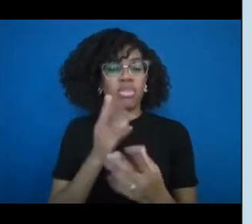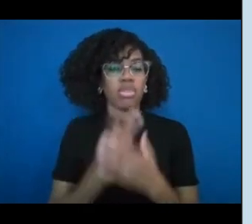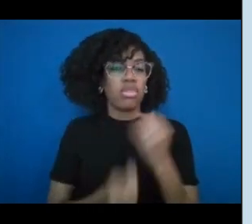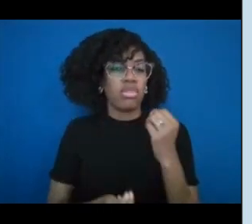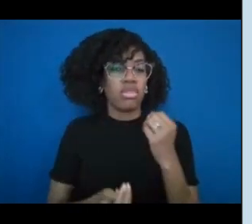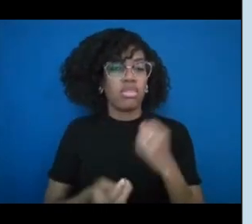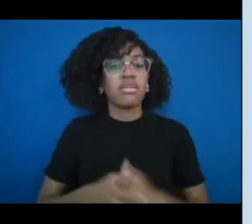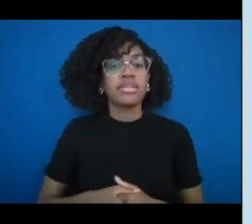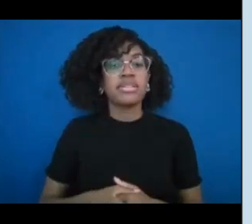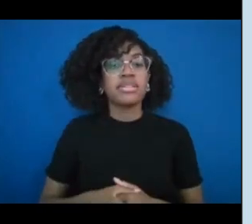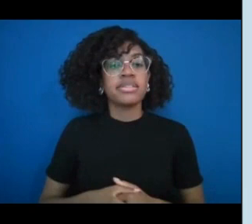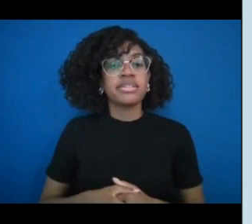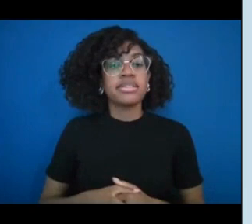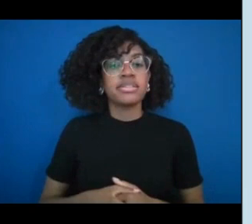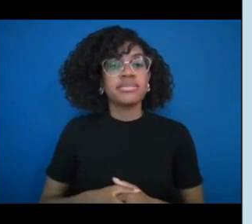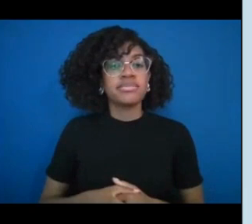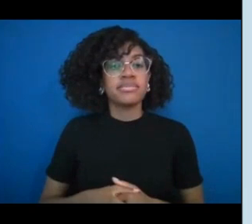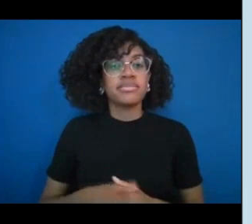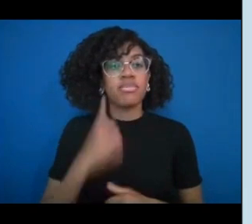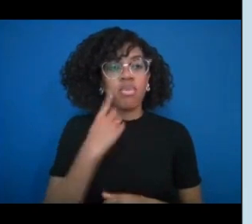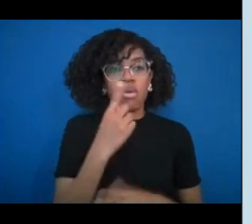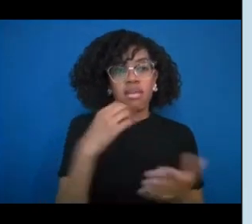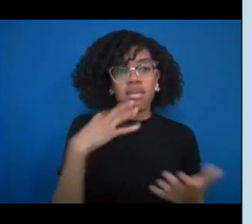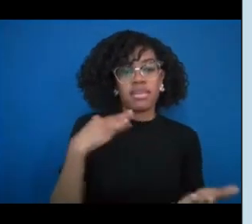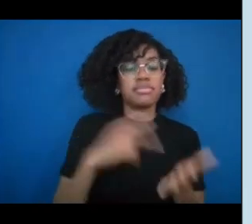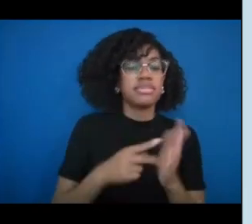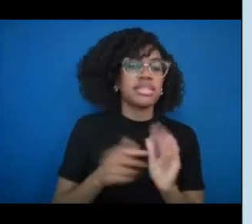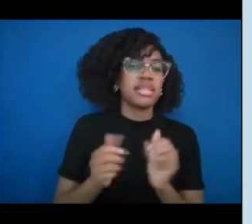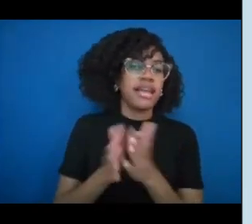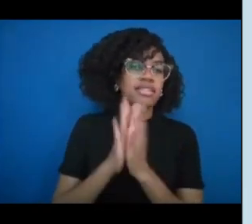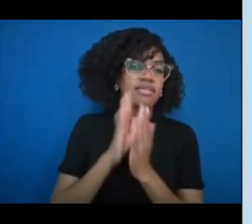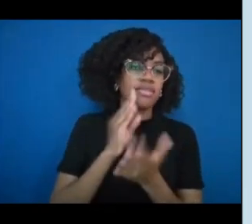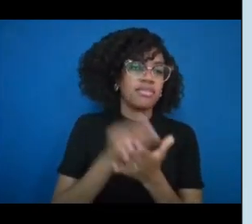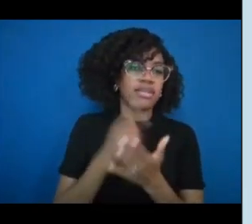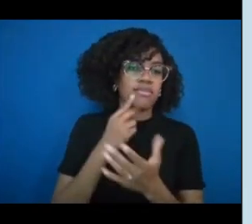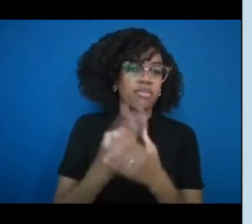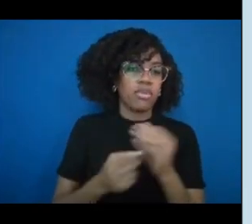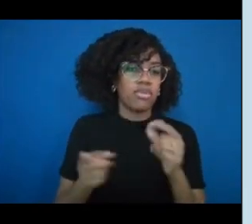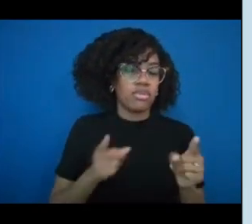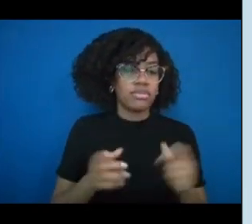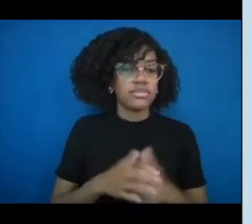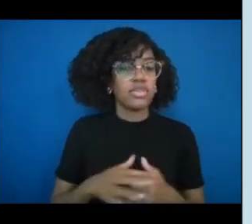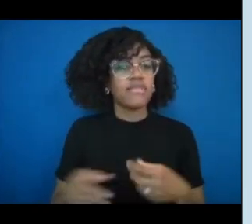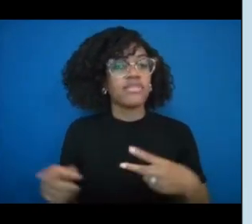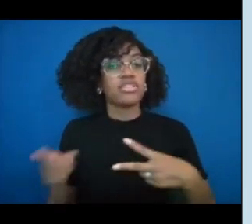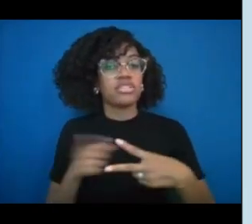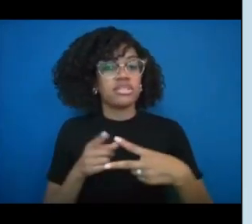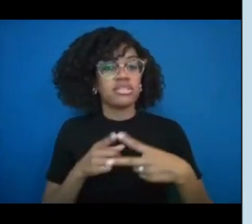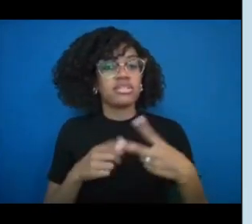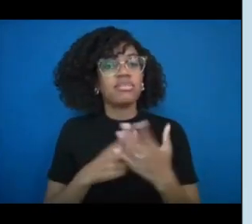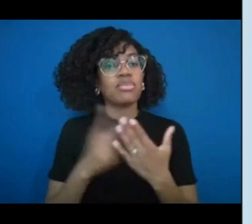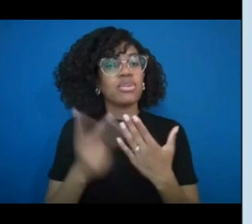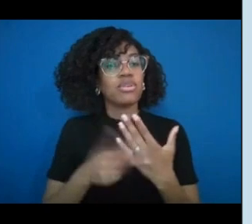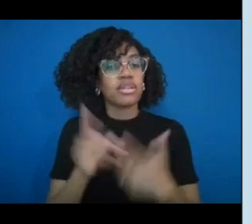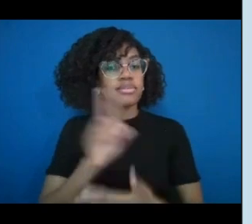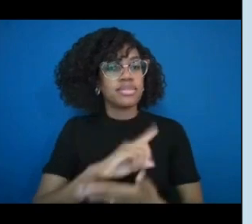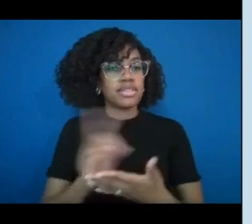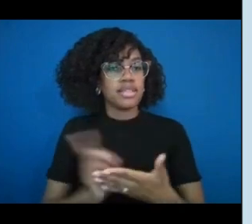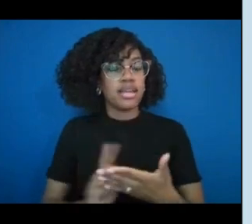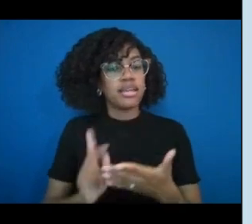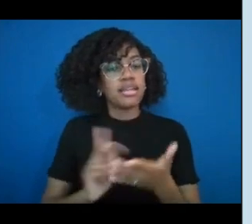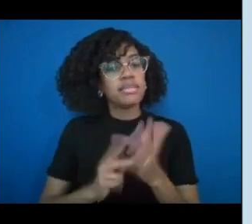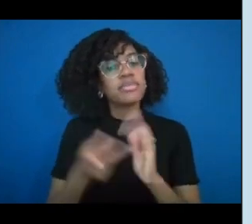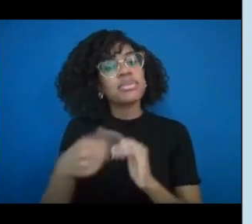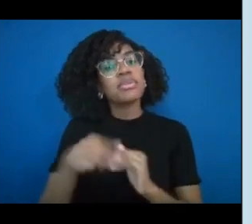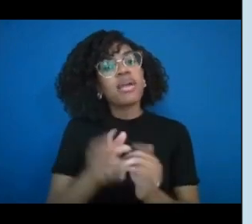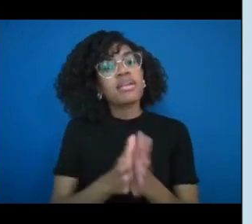in a single application, so you can ask for funding for both. The first part is program design, where you are asking for funding to develop